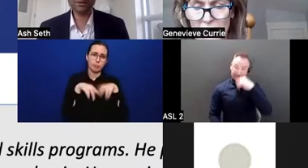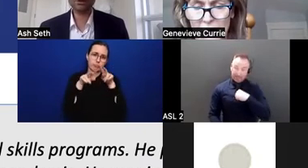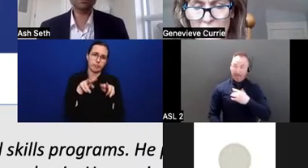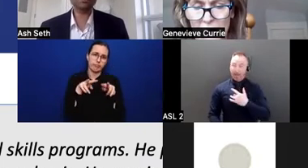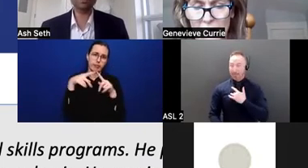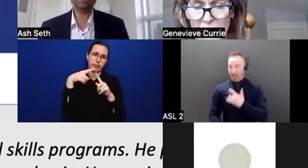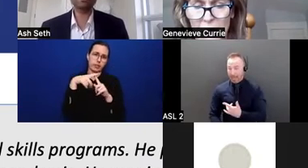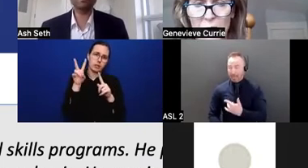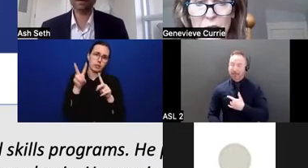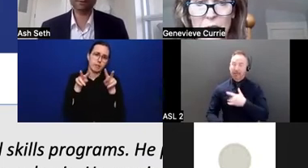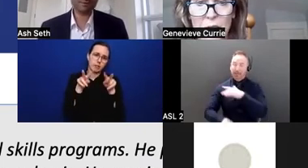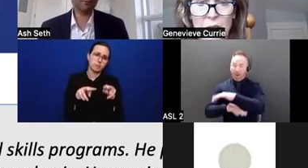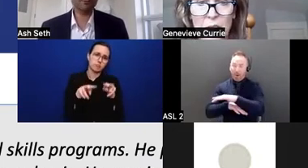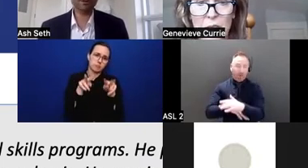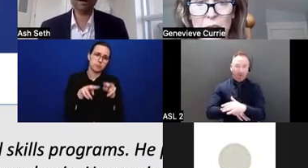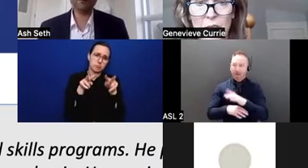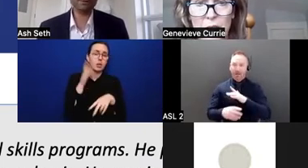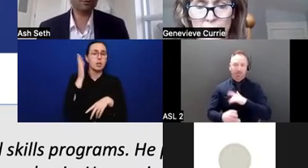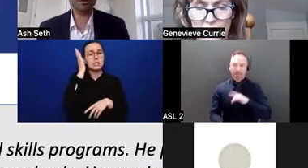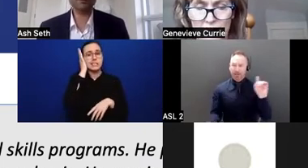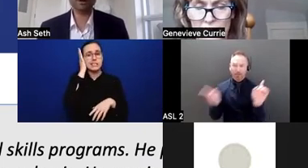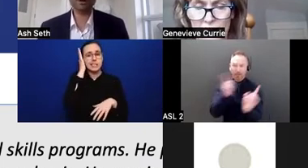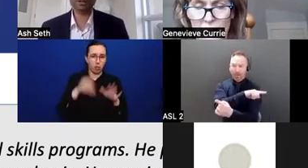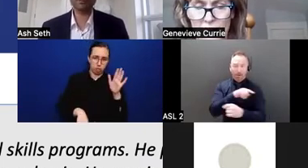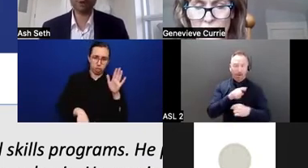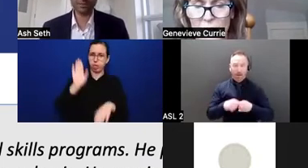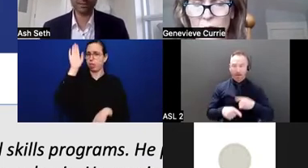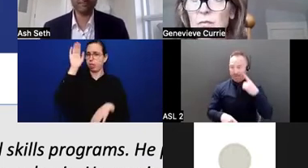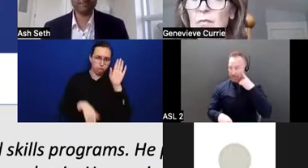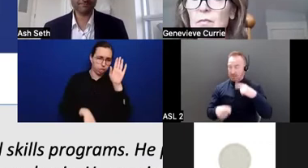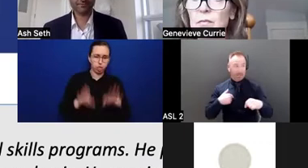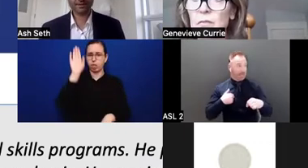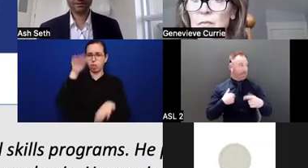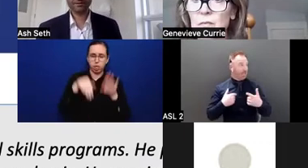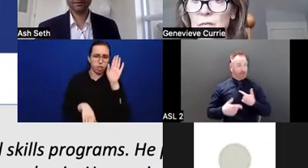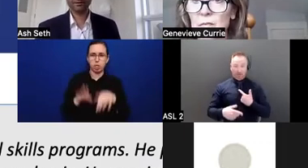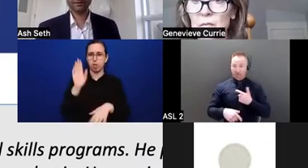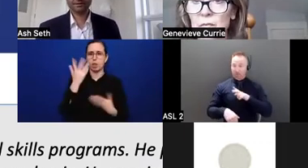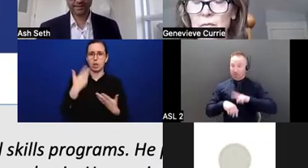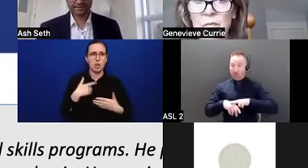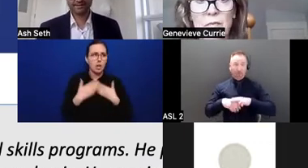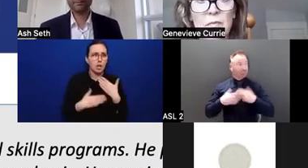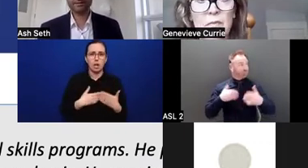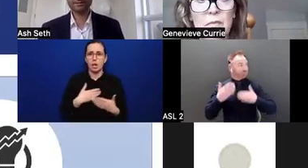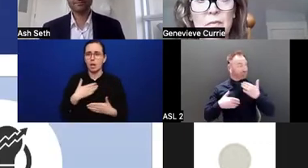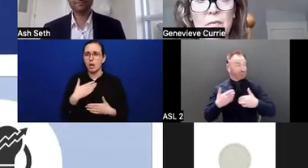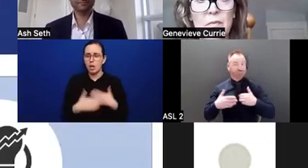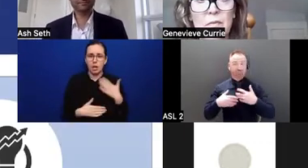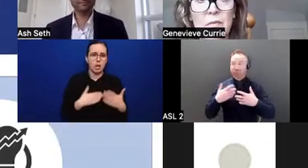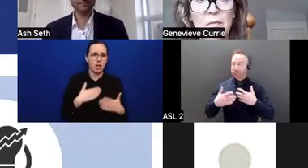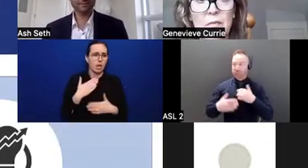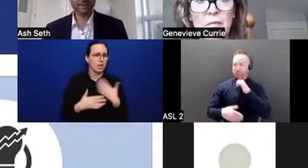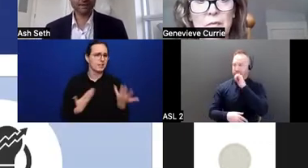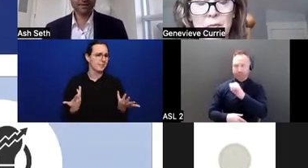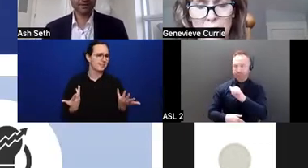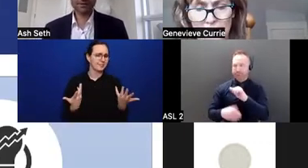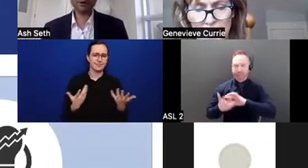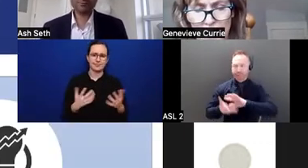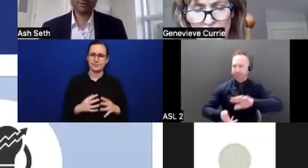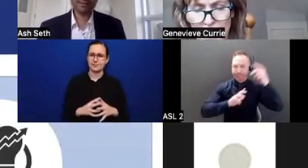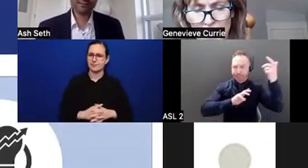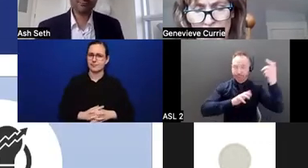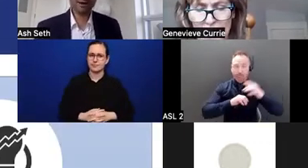It got to the point where I wasn't really functioning properly. Next slide, please. We